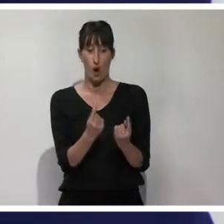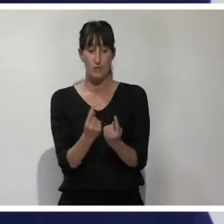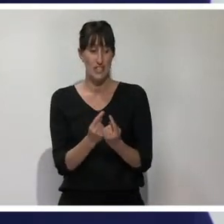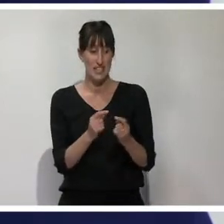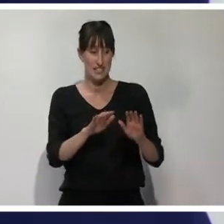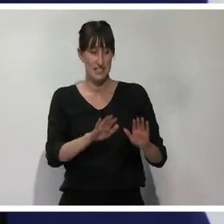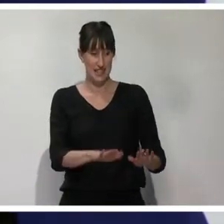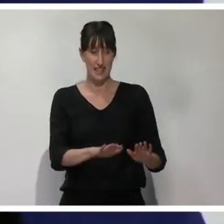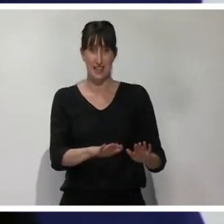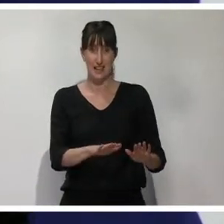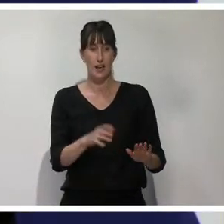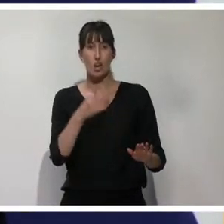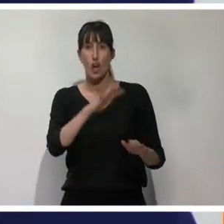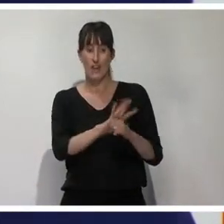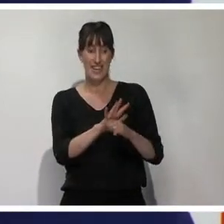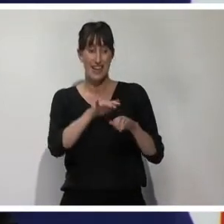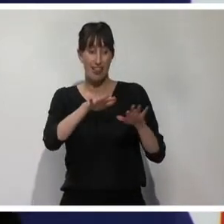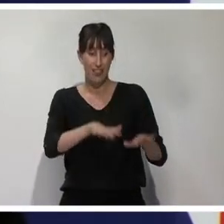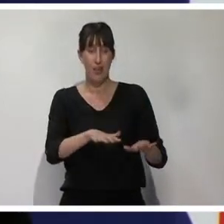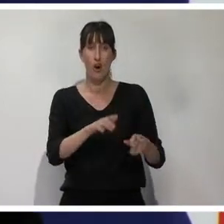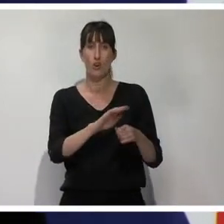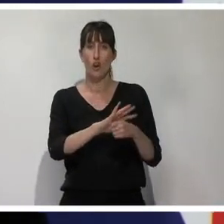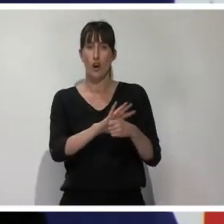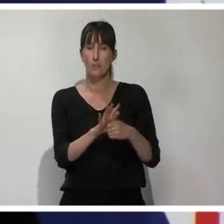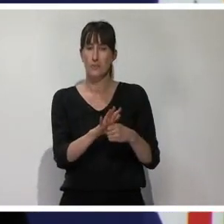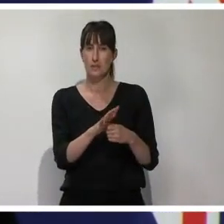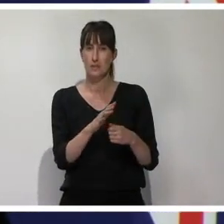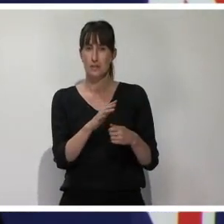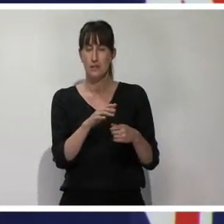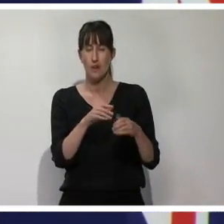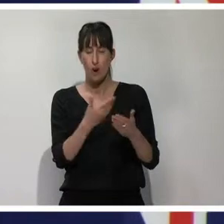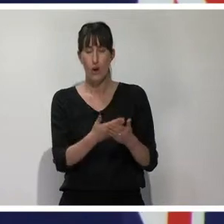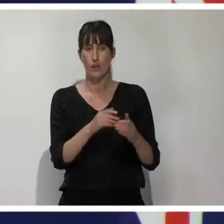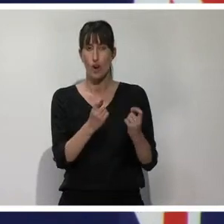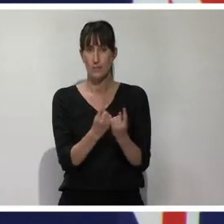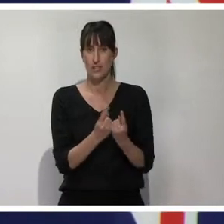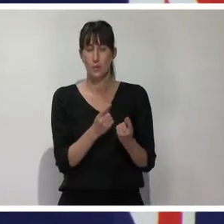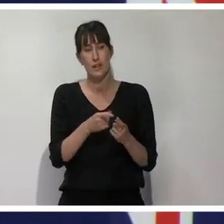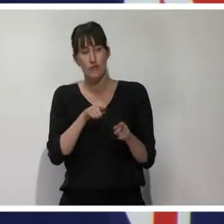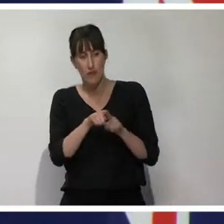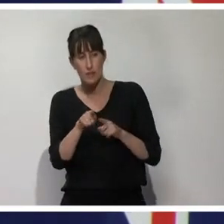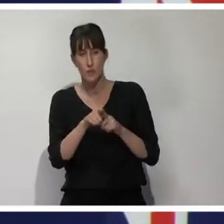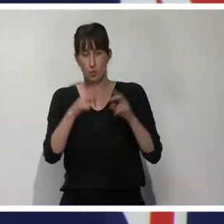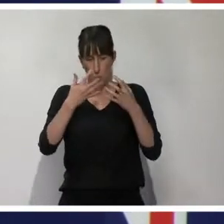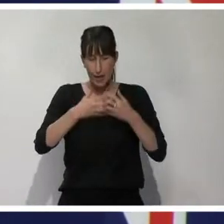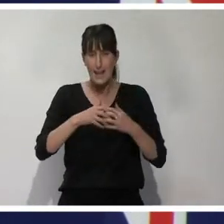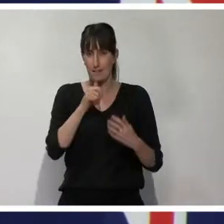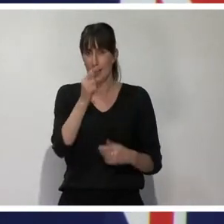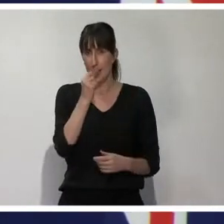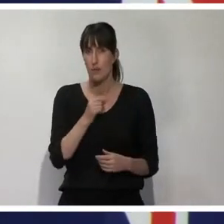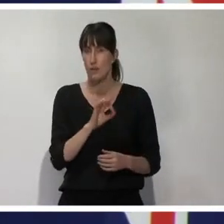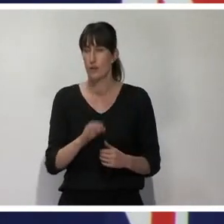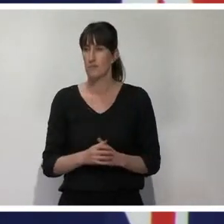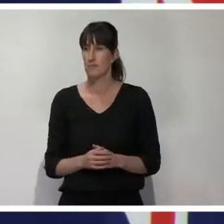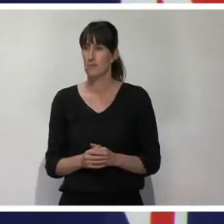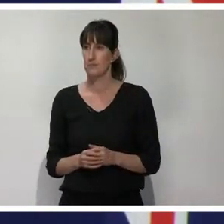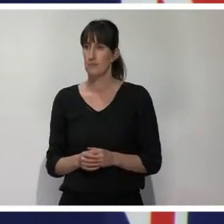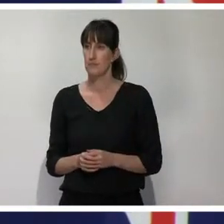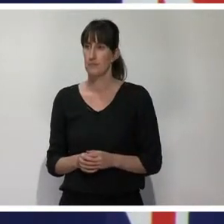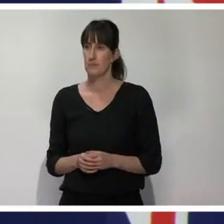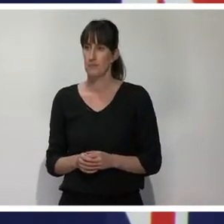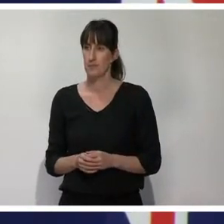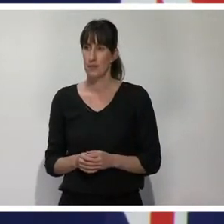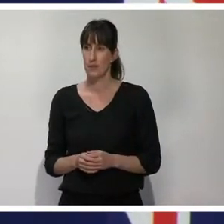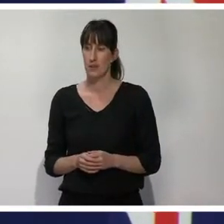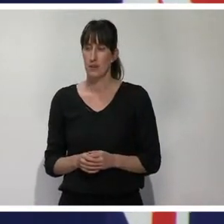infection. So the name of the game at the moment Ben, seems and then I'll come to you. The name of the game at the moment seems to be contact, trace, isolate, test. And correct me if I